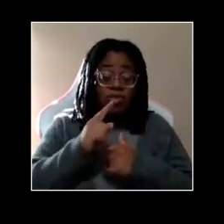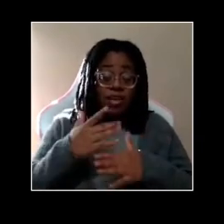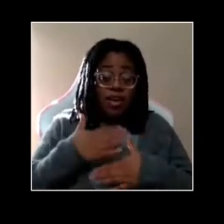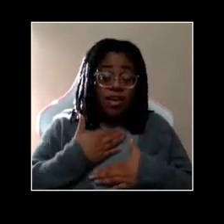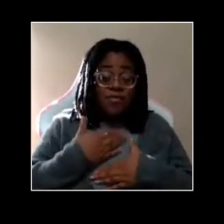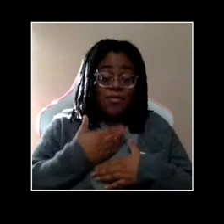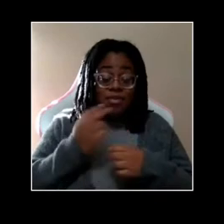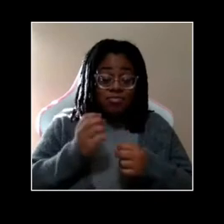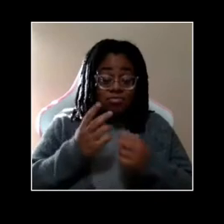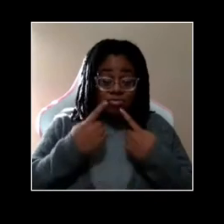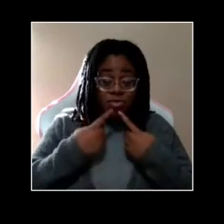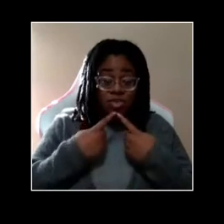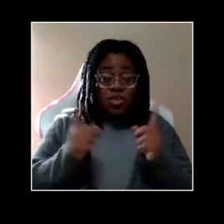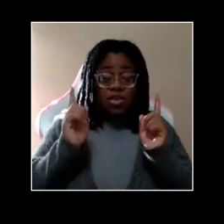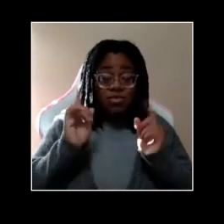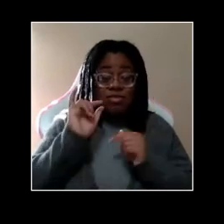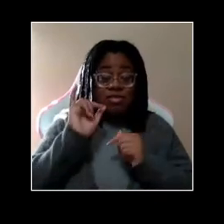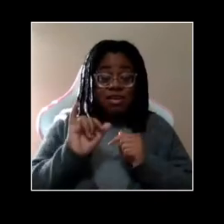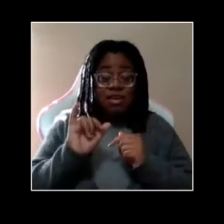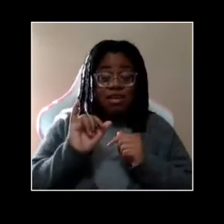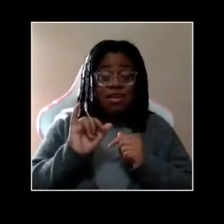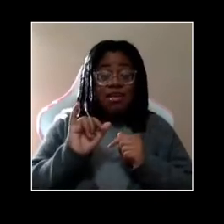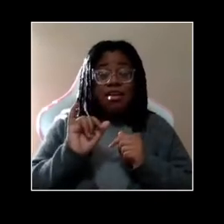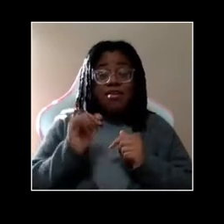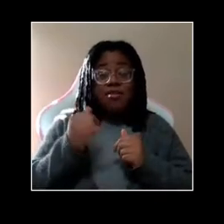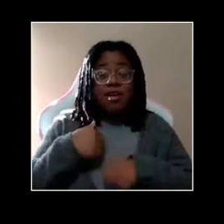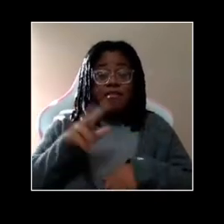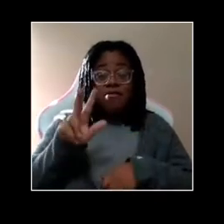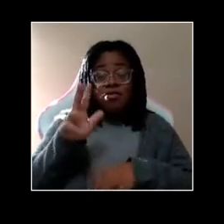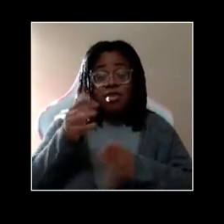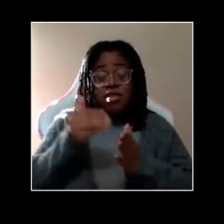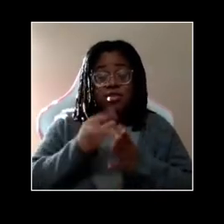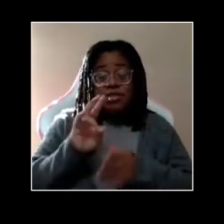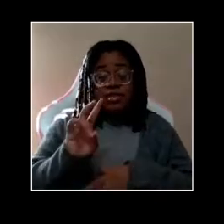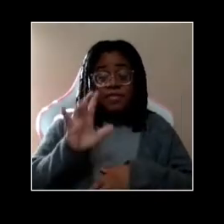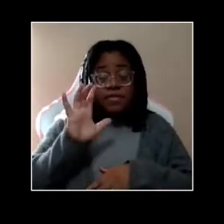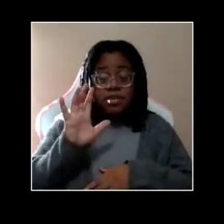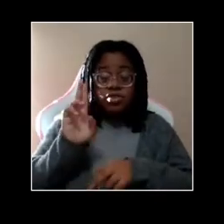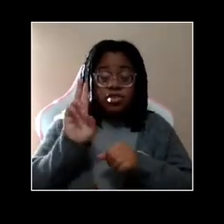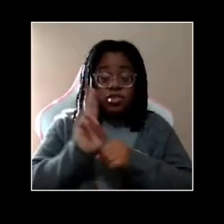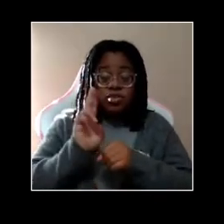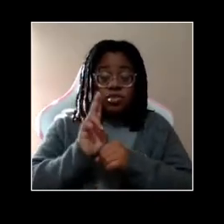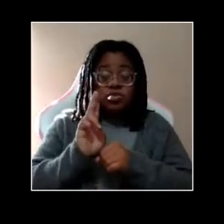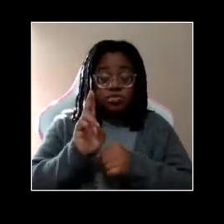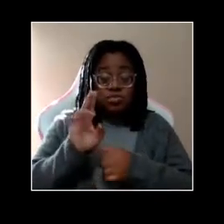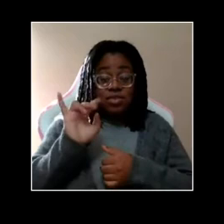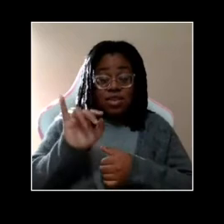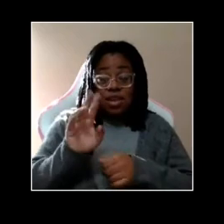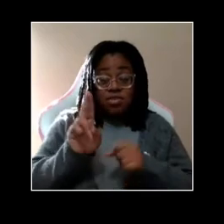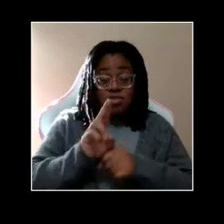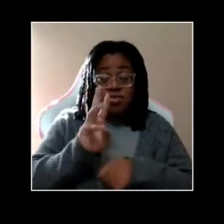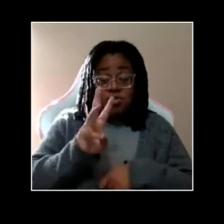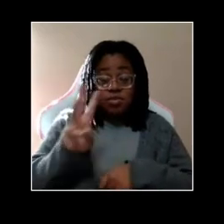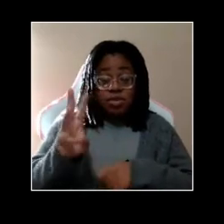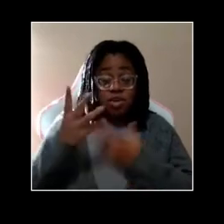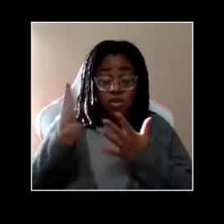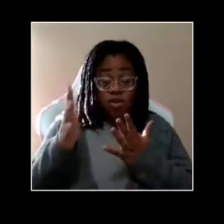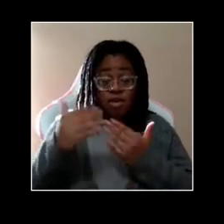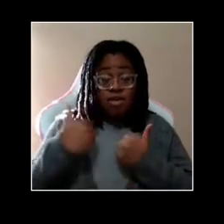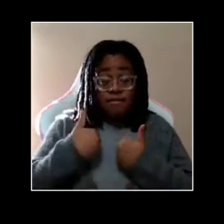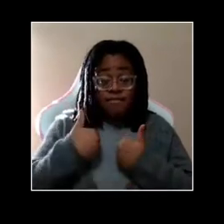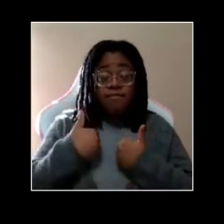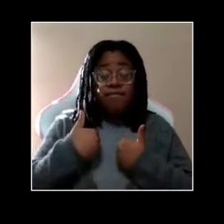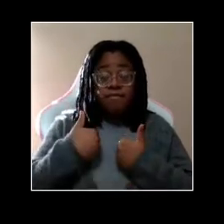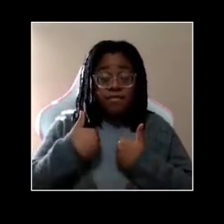announce that until now we have 3,700 users who have used the website already. And that's not